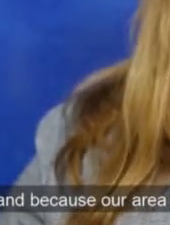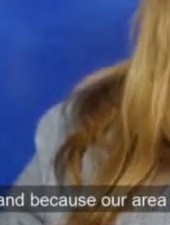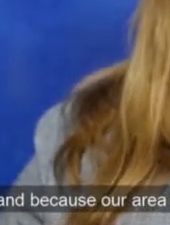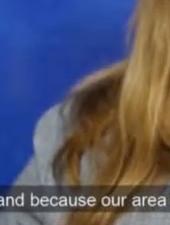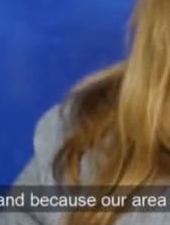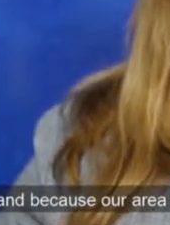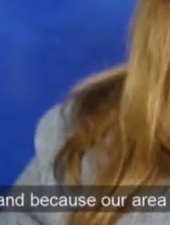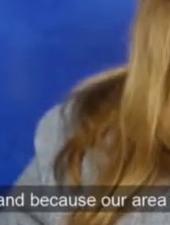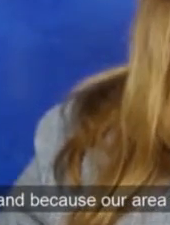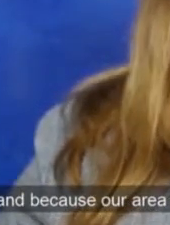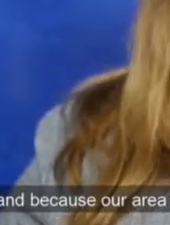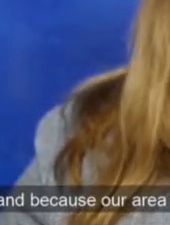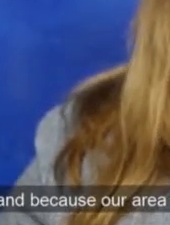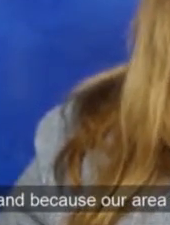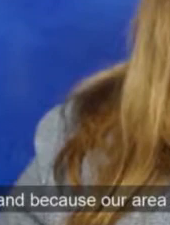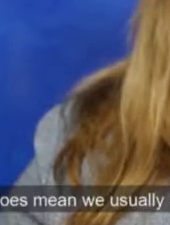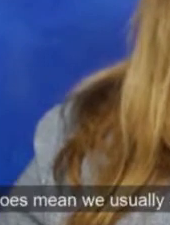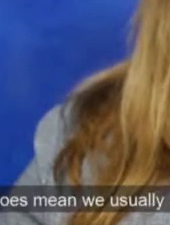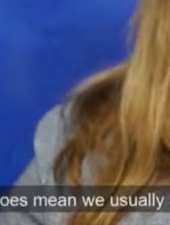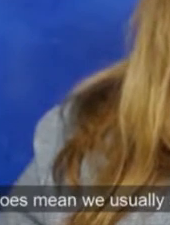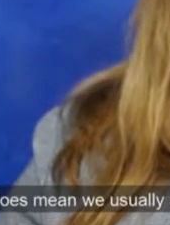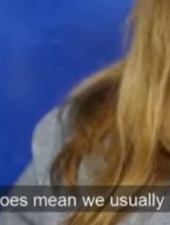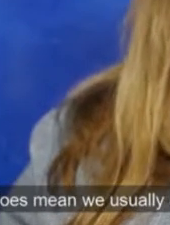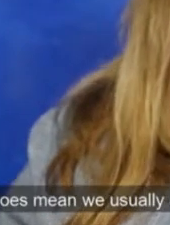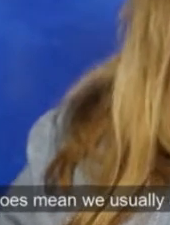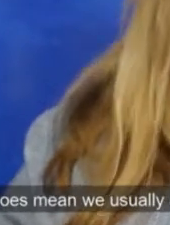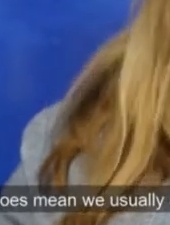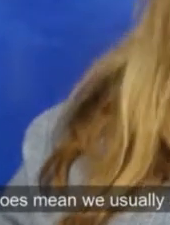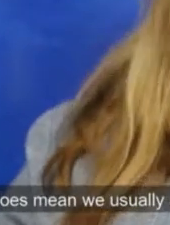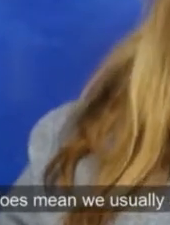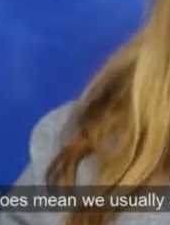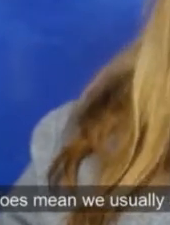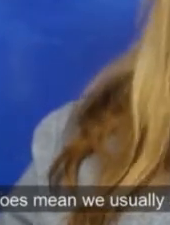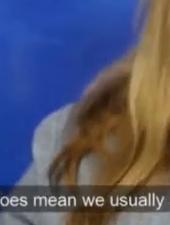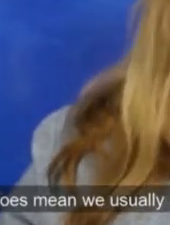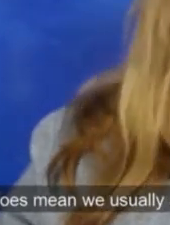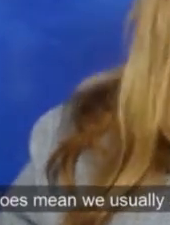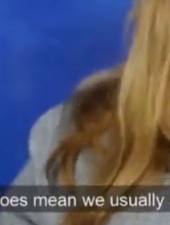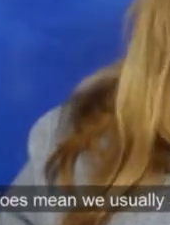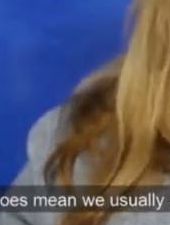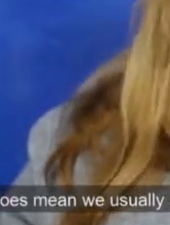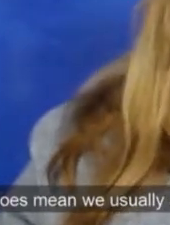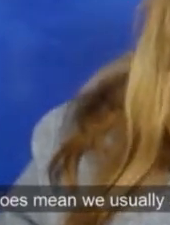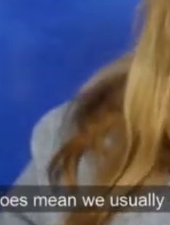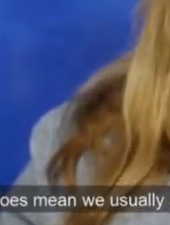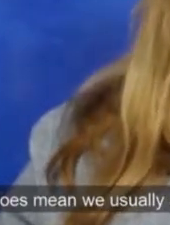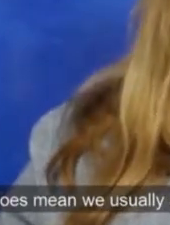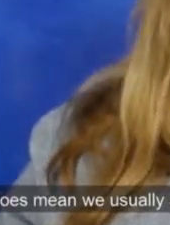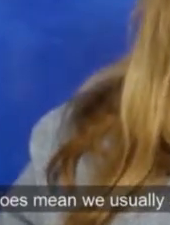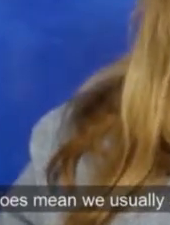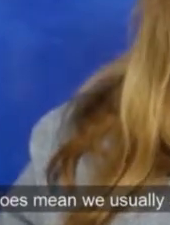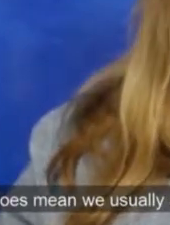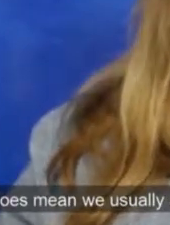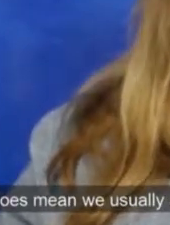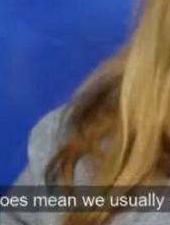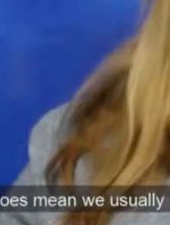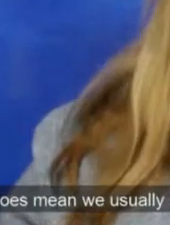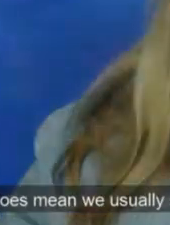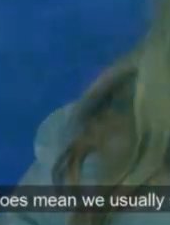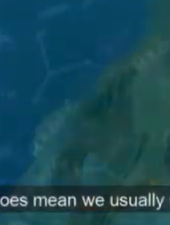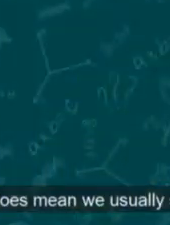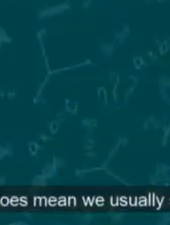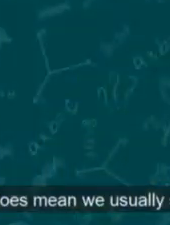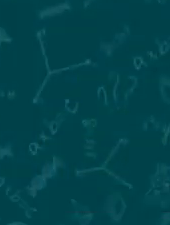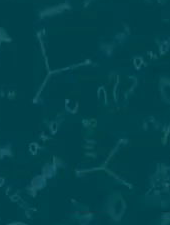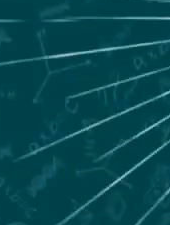location, even if the children move, that does mean we usually still stay with them. So we really do truly get to be a part of